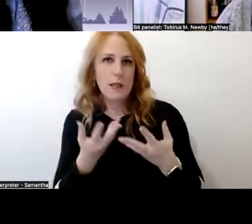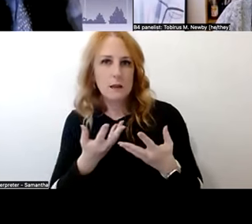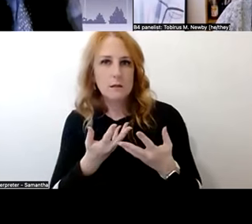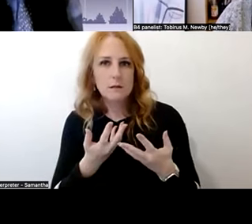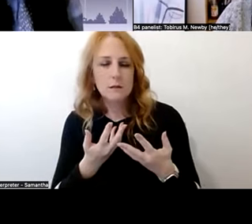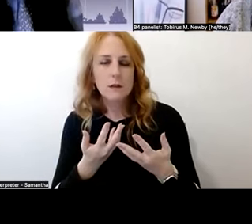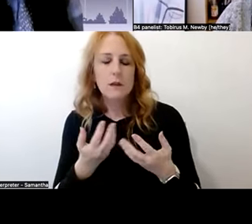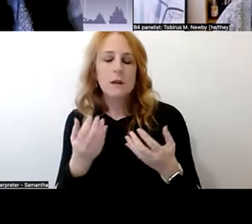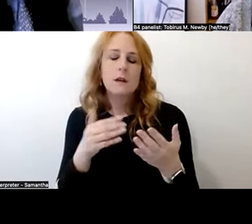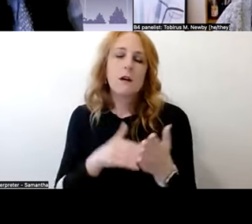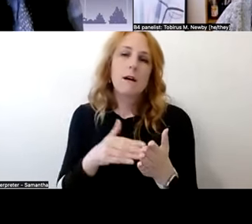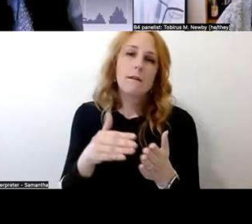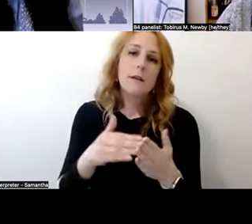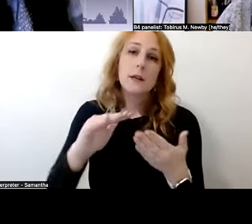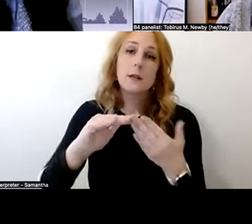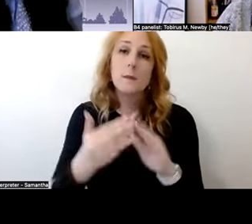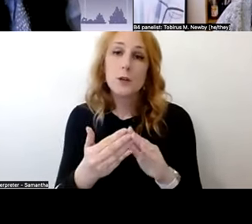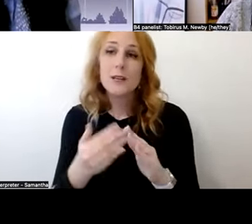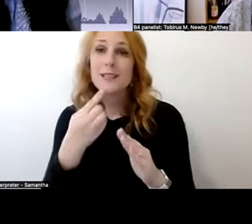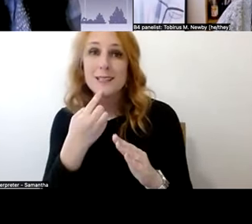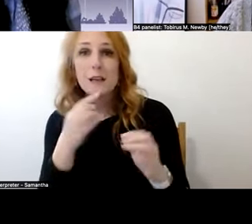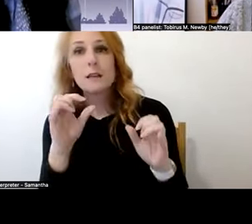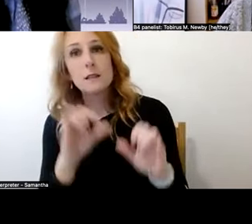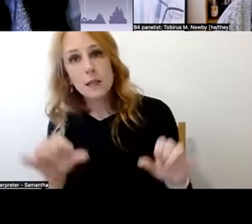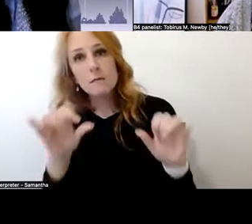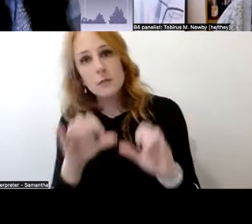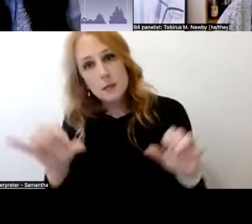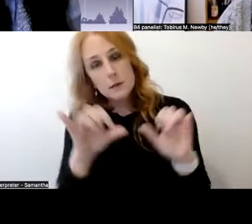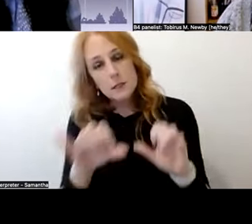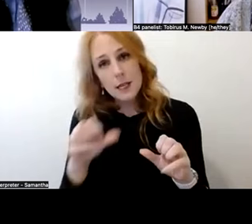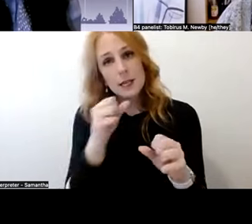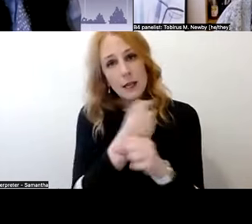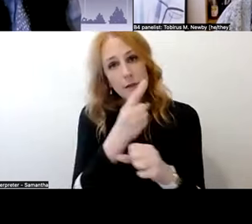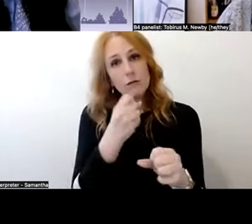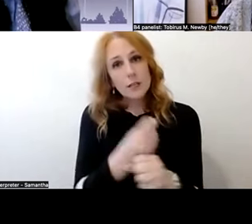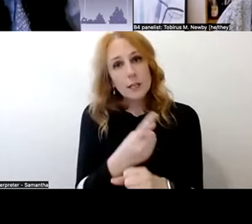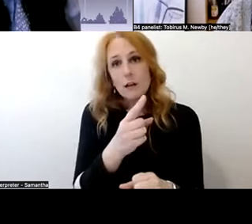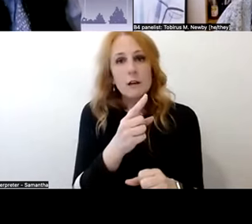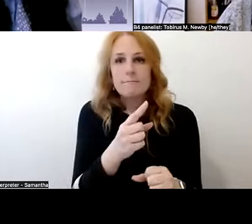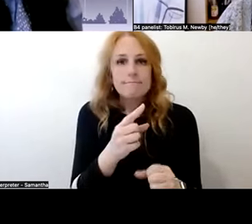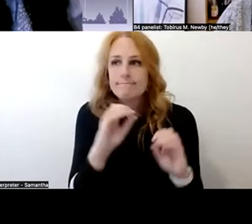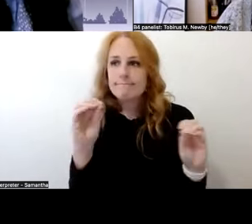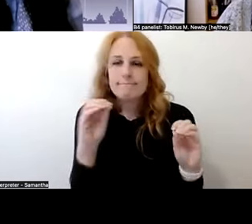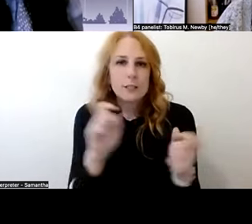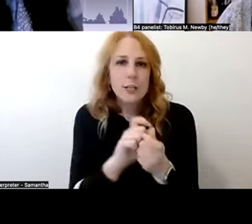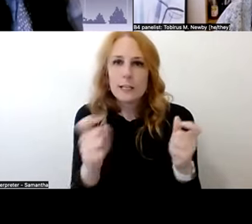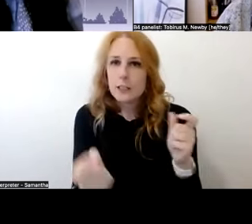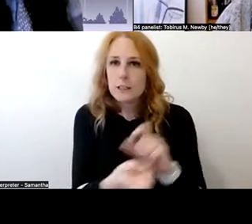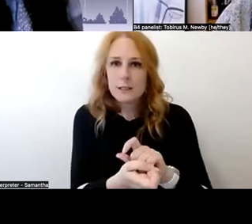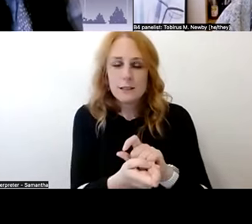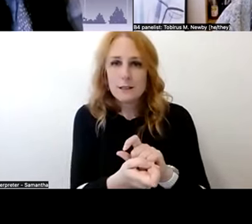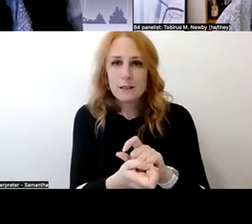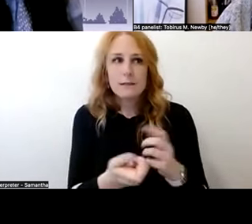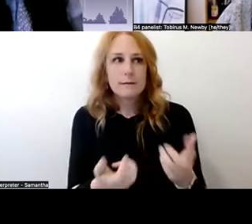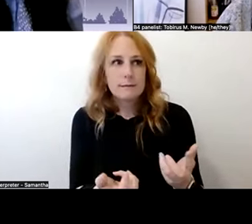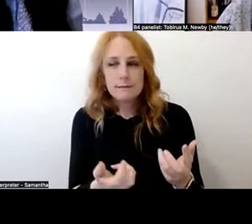I think so many times communities are saying the same thing year after year and not really being heard and not being given any reason why the